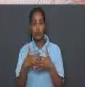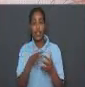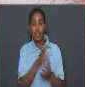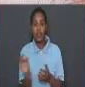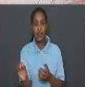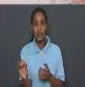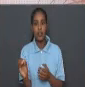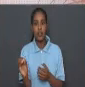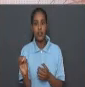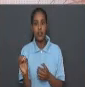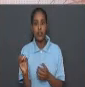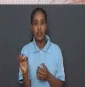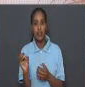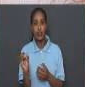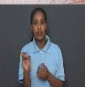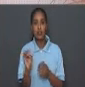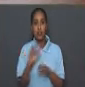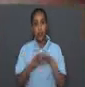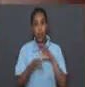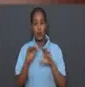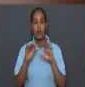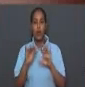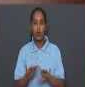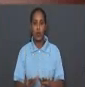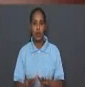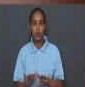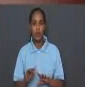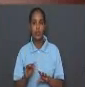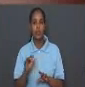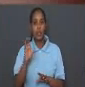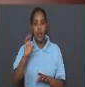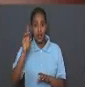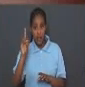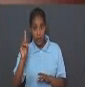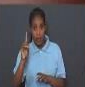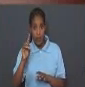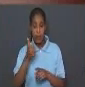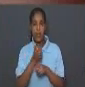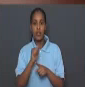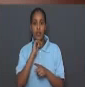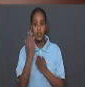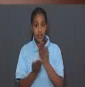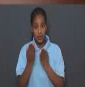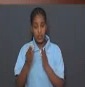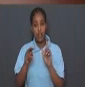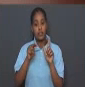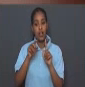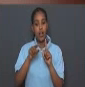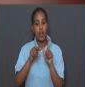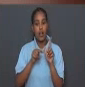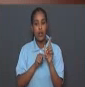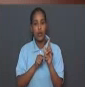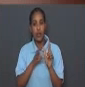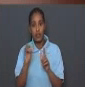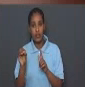and portable computers. The cadmium metal serves as the anode, and